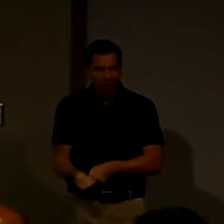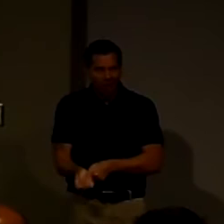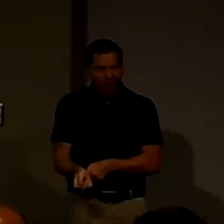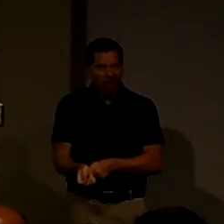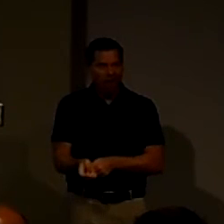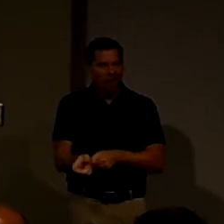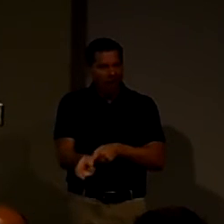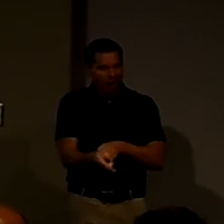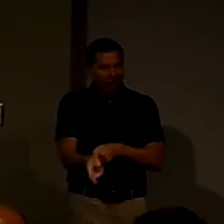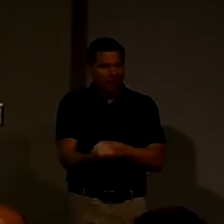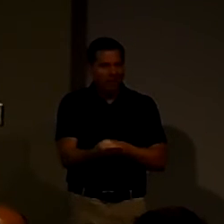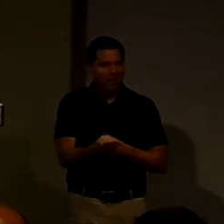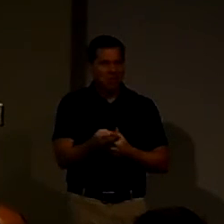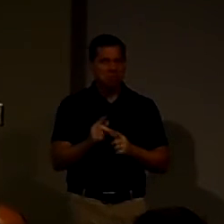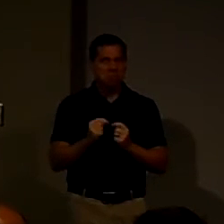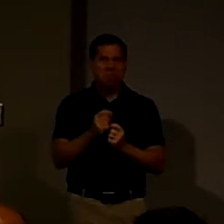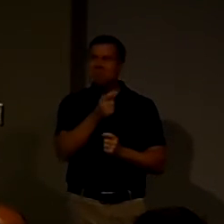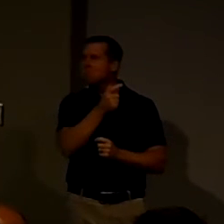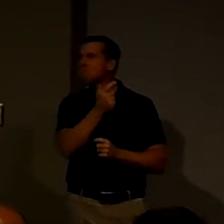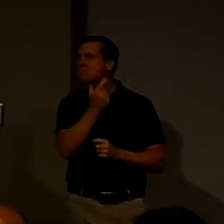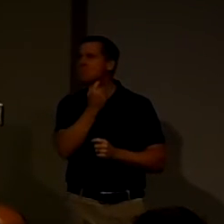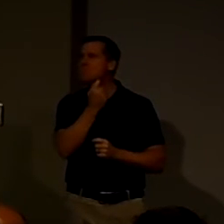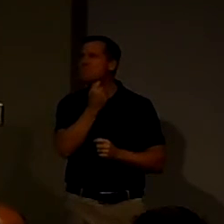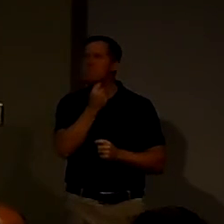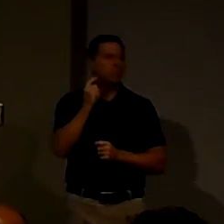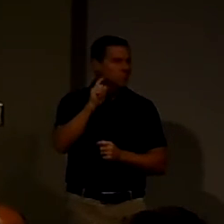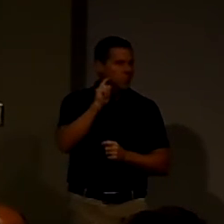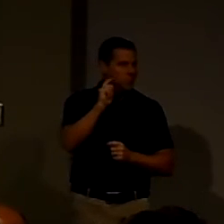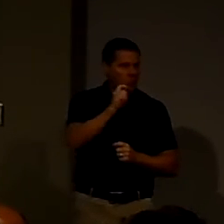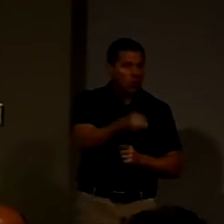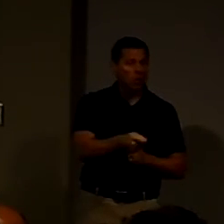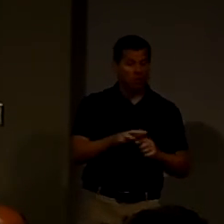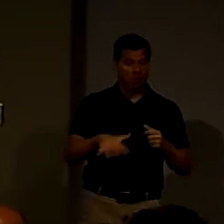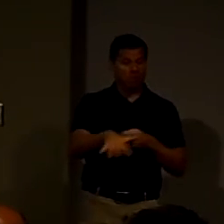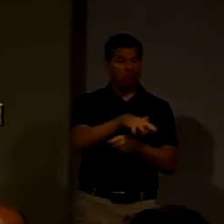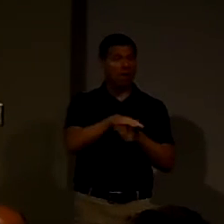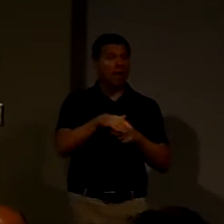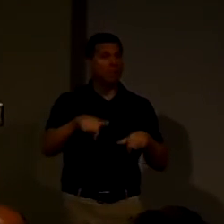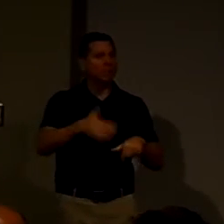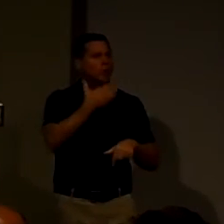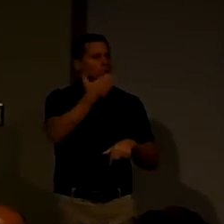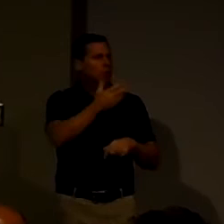about. It's a great place to be. And